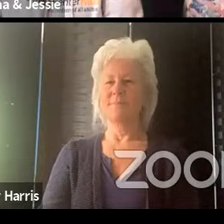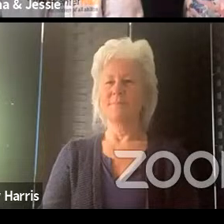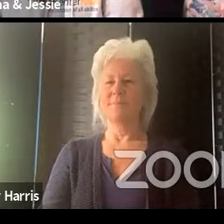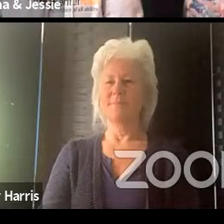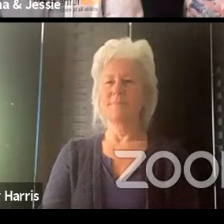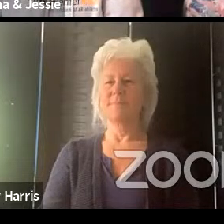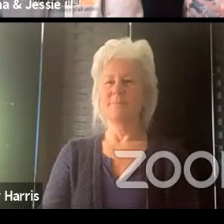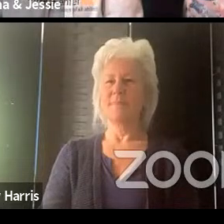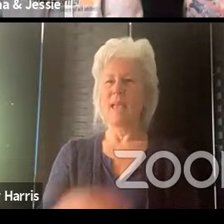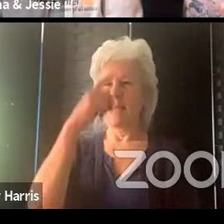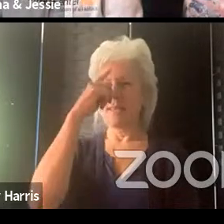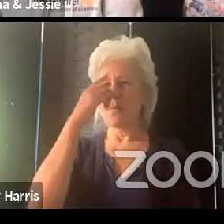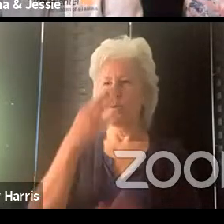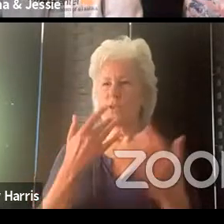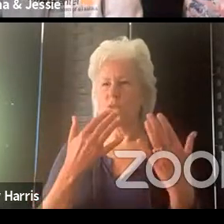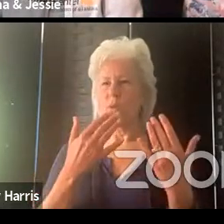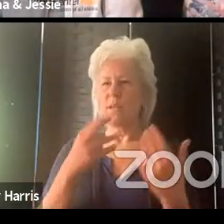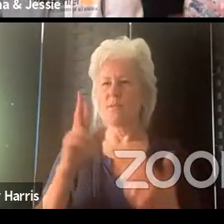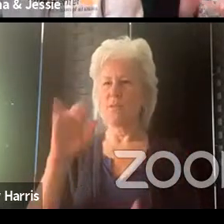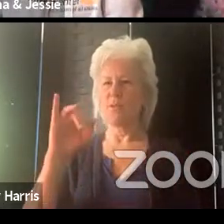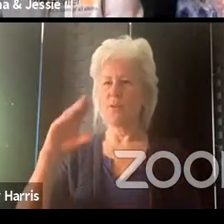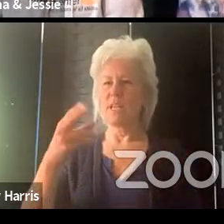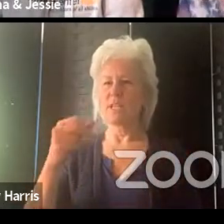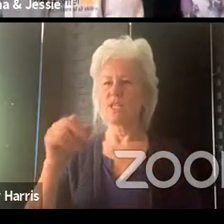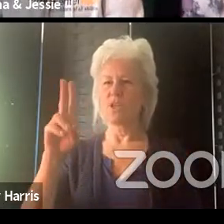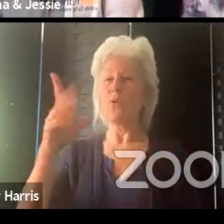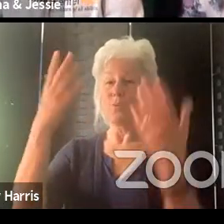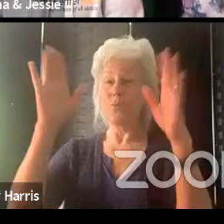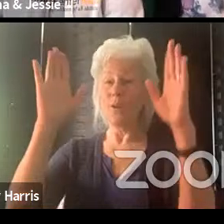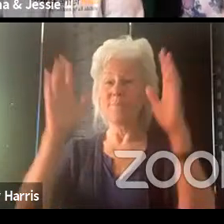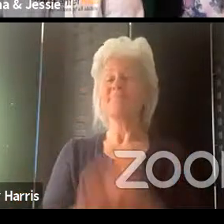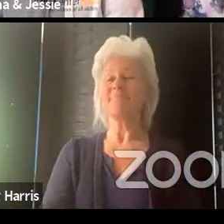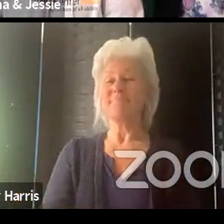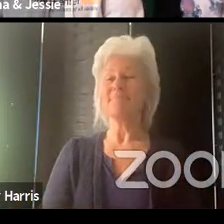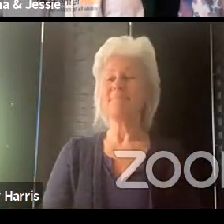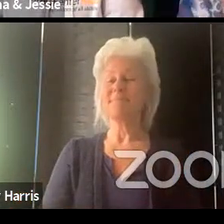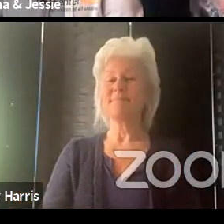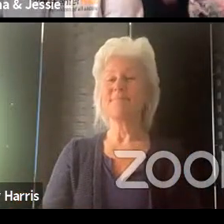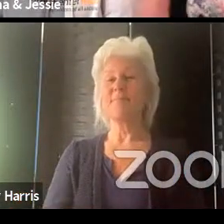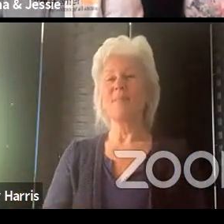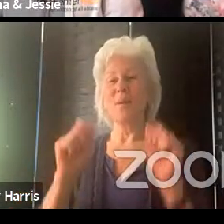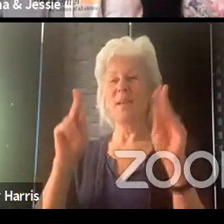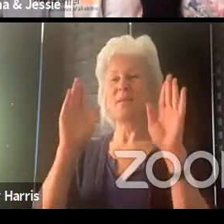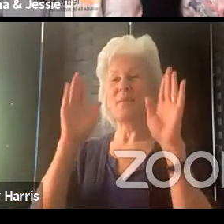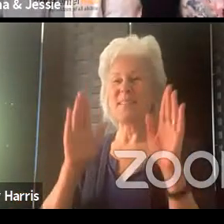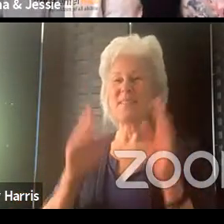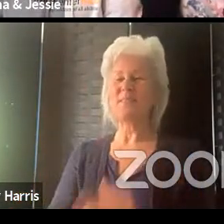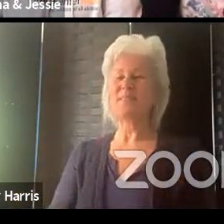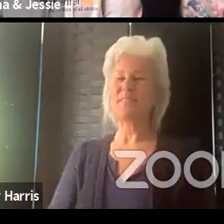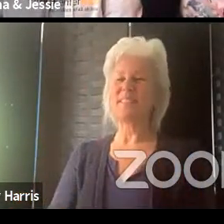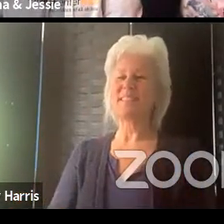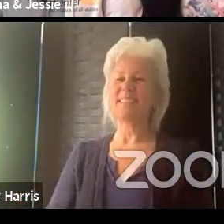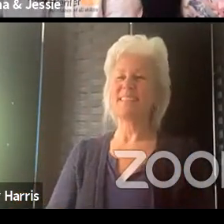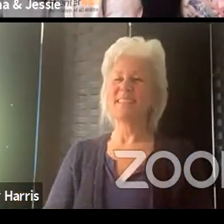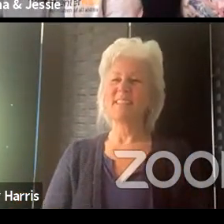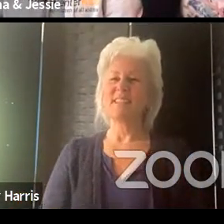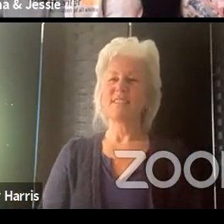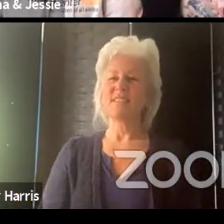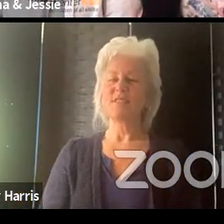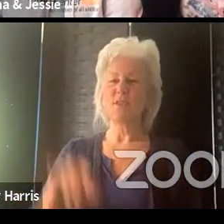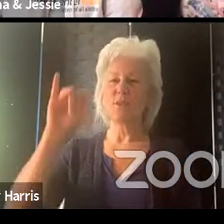I think we're just waiting for Richard. Great. Okay, wonderful. So Jay